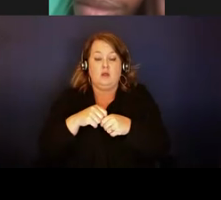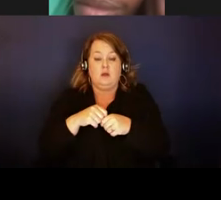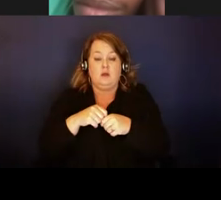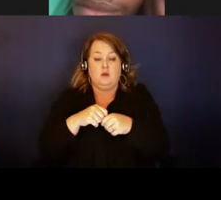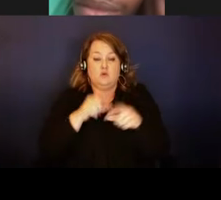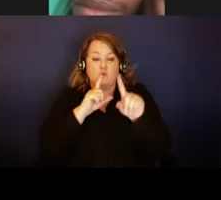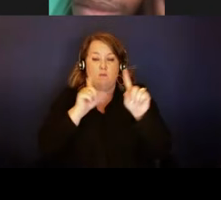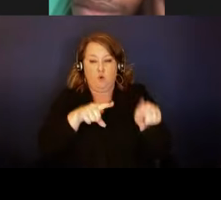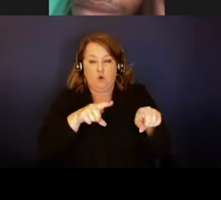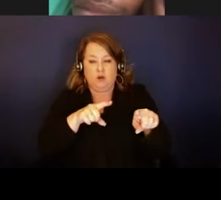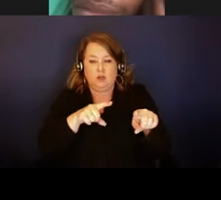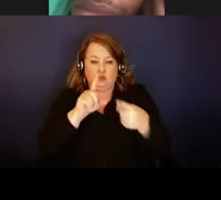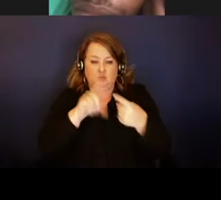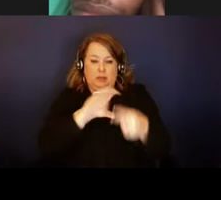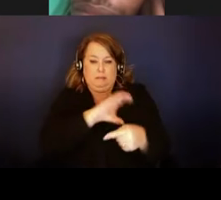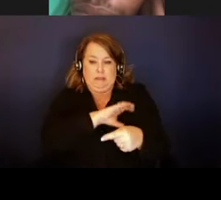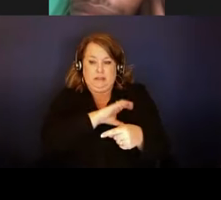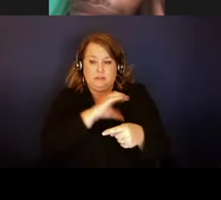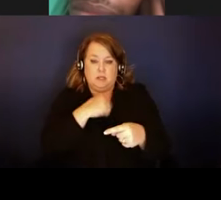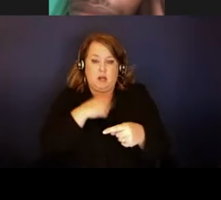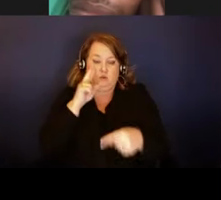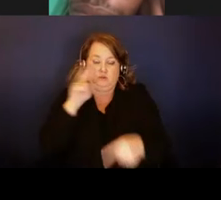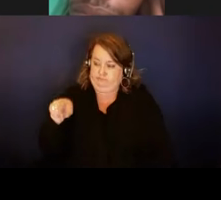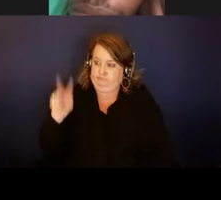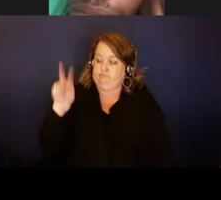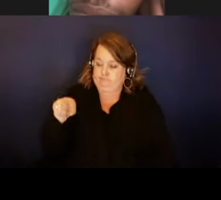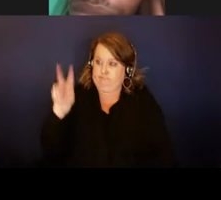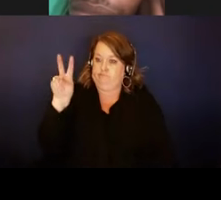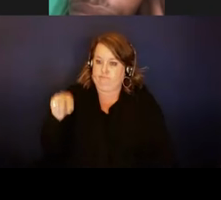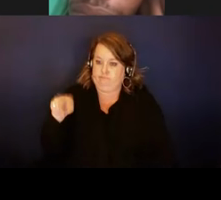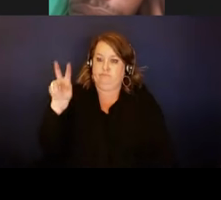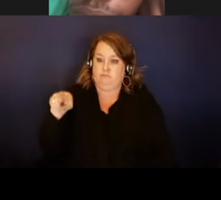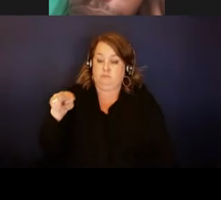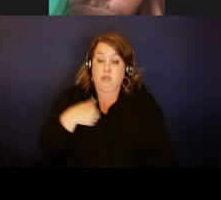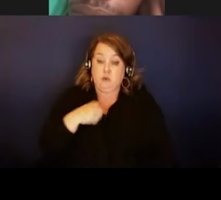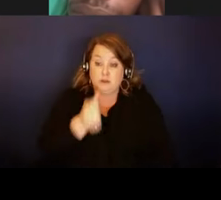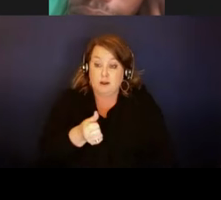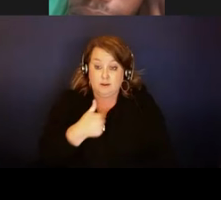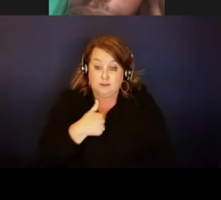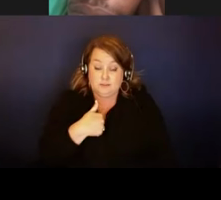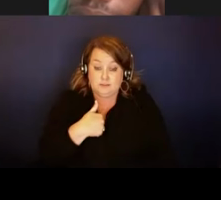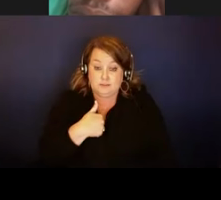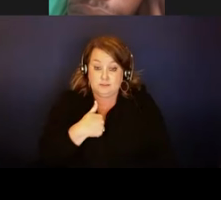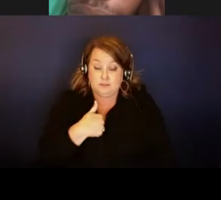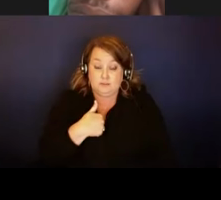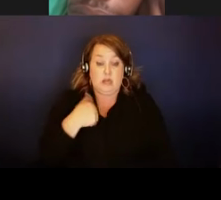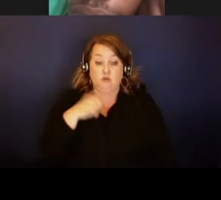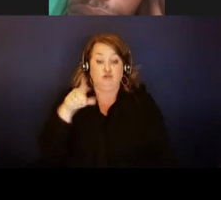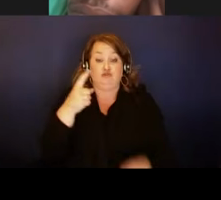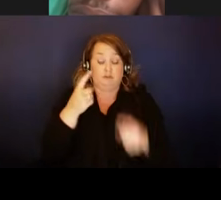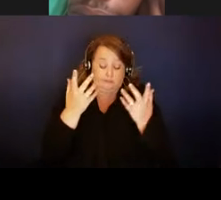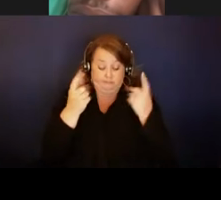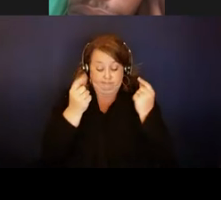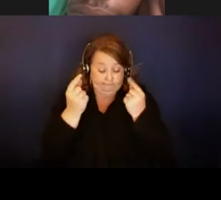reported me to the police that I was staring at her. And I was not staring at her. I was just in my own